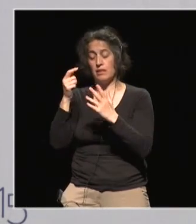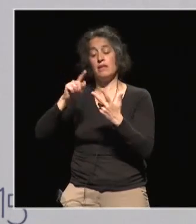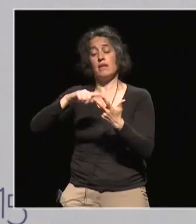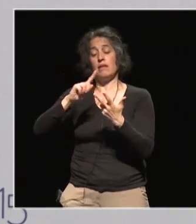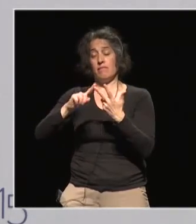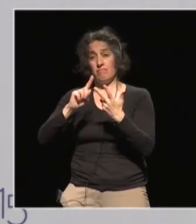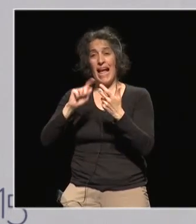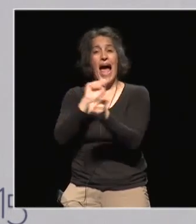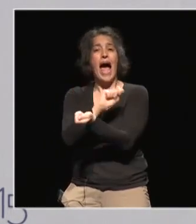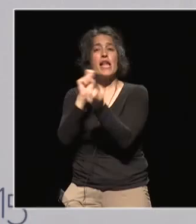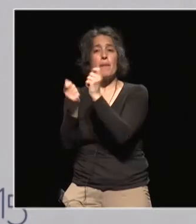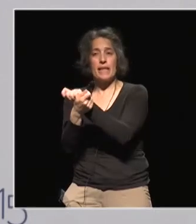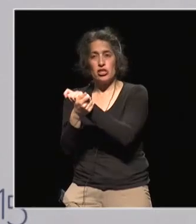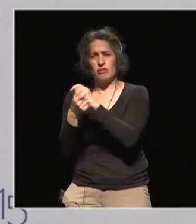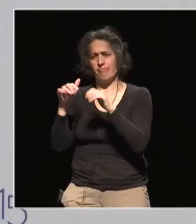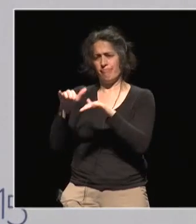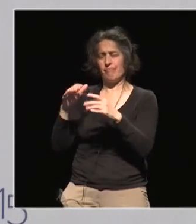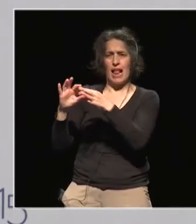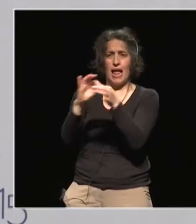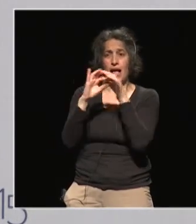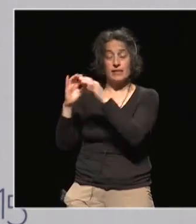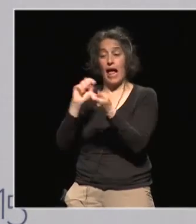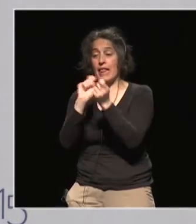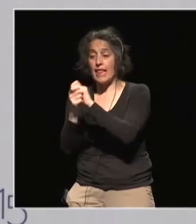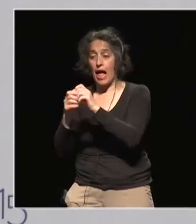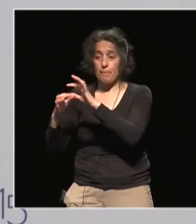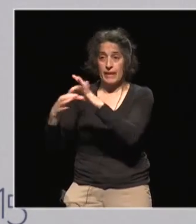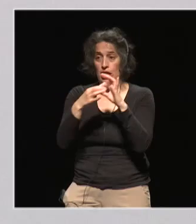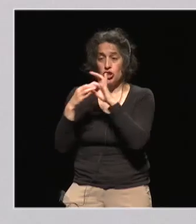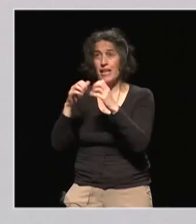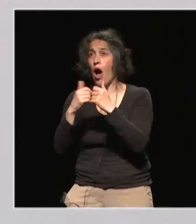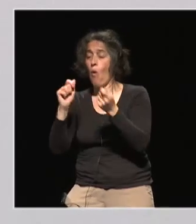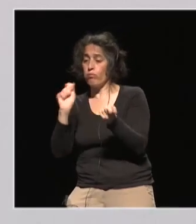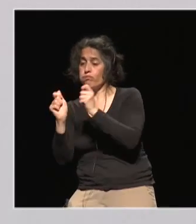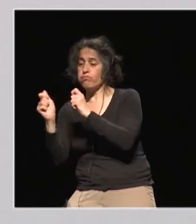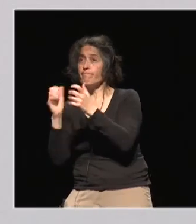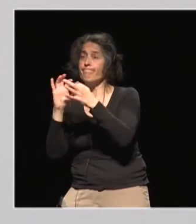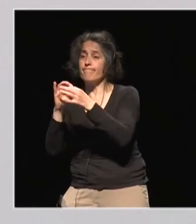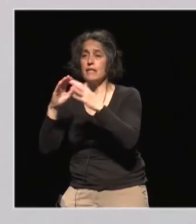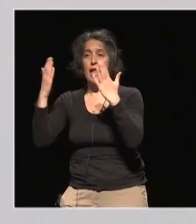that is bringing forward support schemes. So we are going to stand